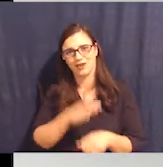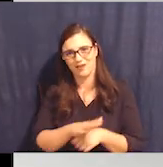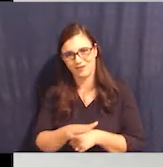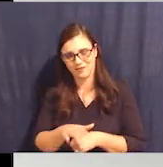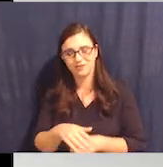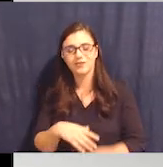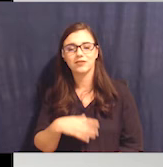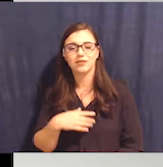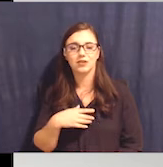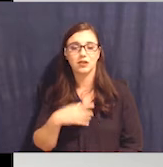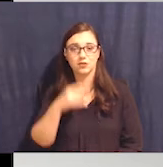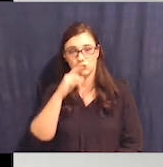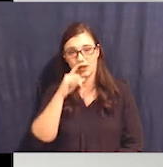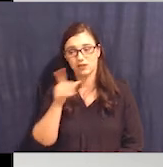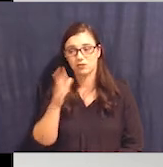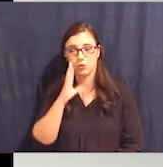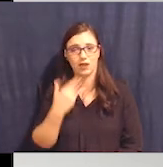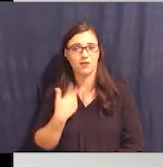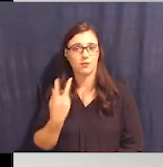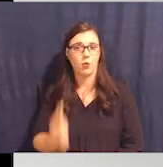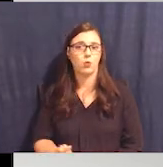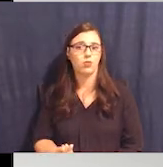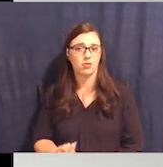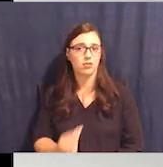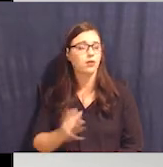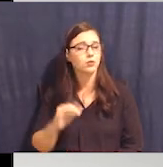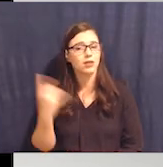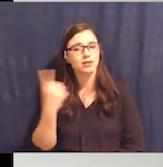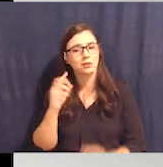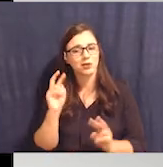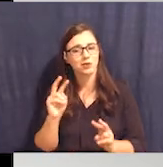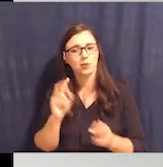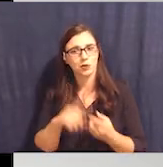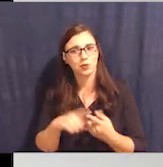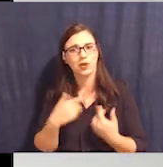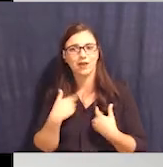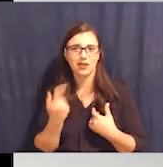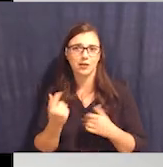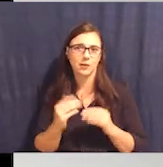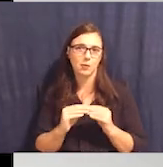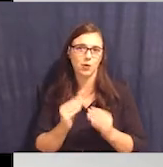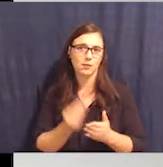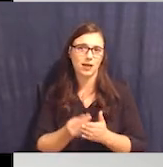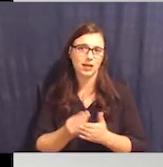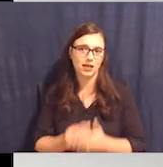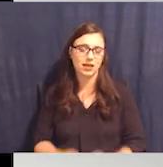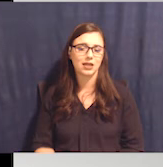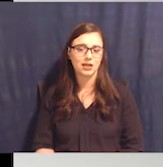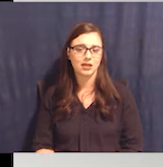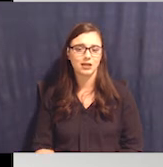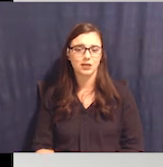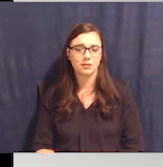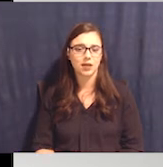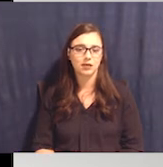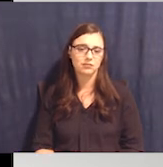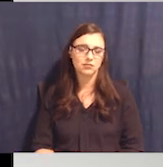live long enough, and your child will have both. So that's something to look forward to, have a little more money.